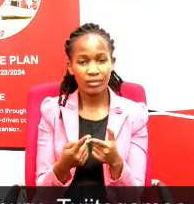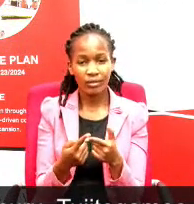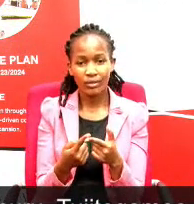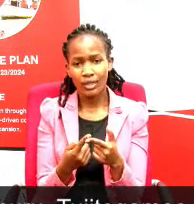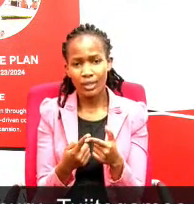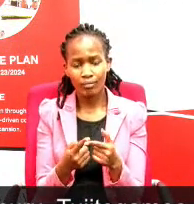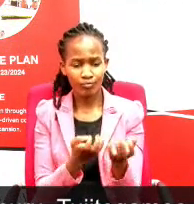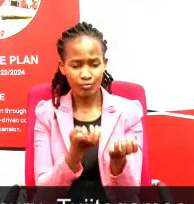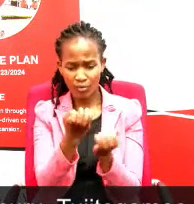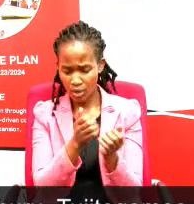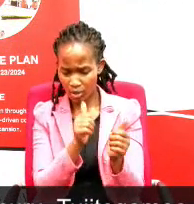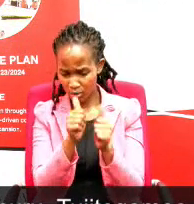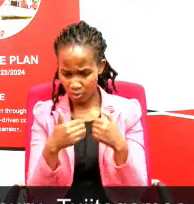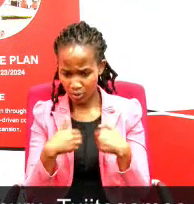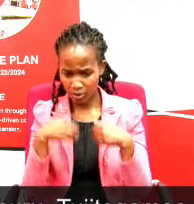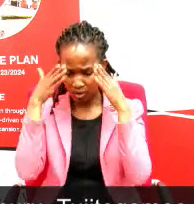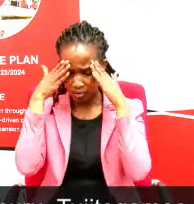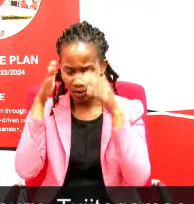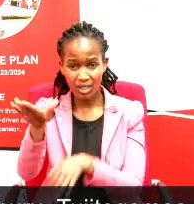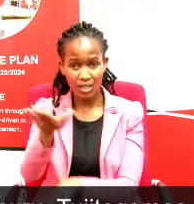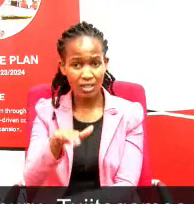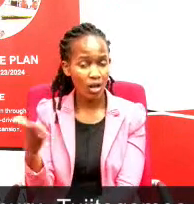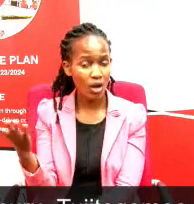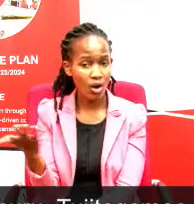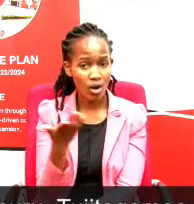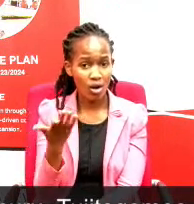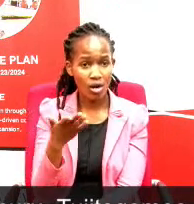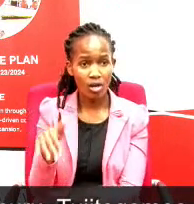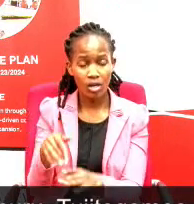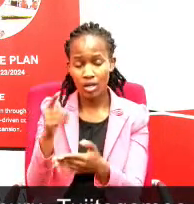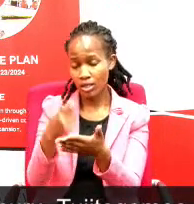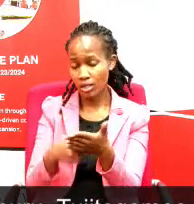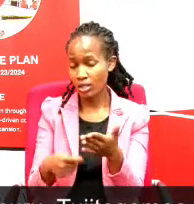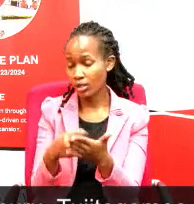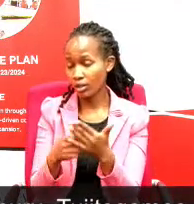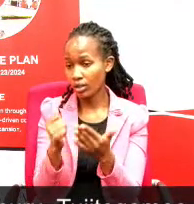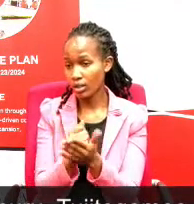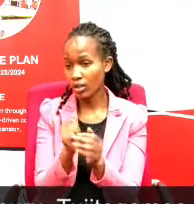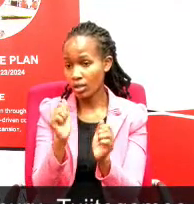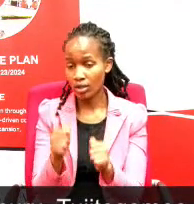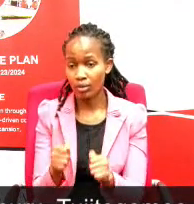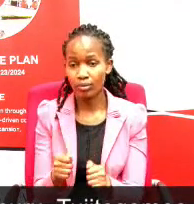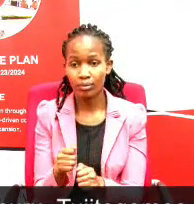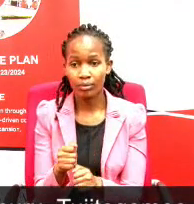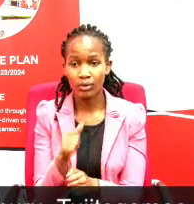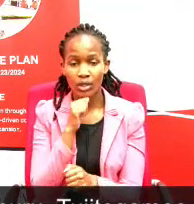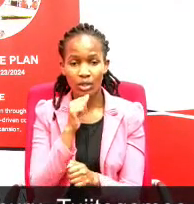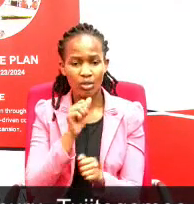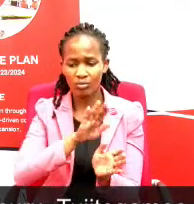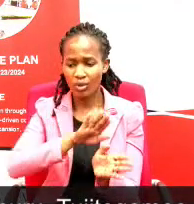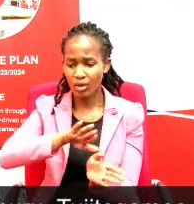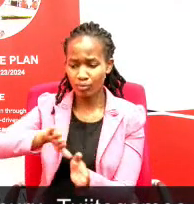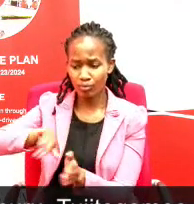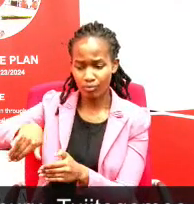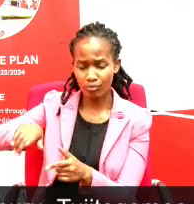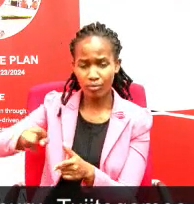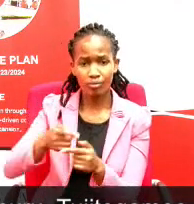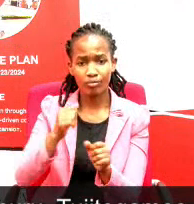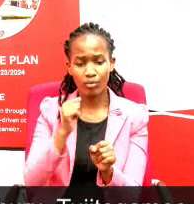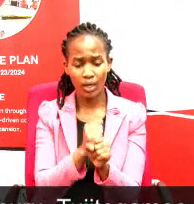trends, what are the focus areas in terms of tax administration, so that then we are not left behind. We